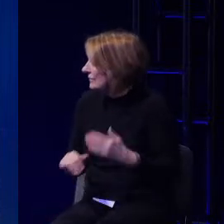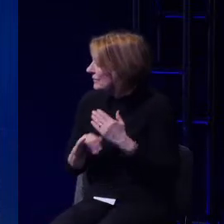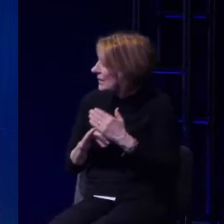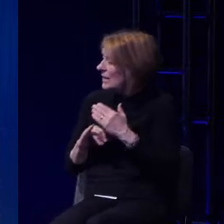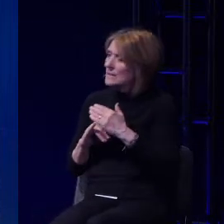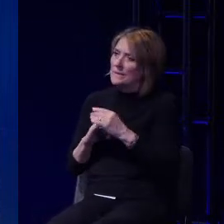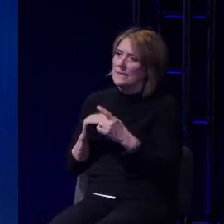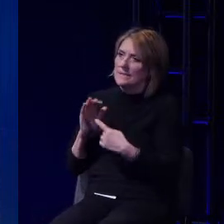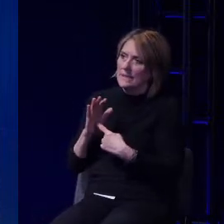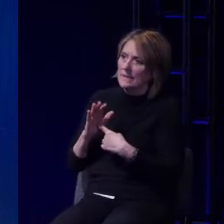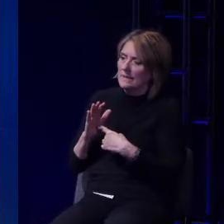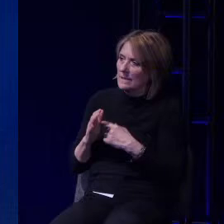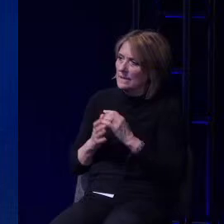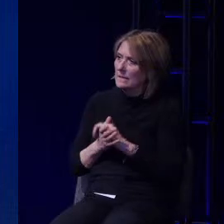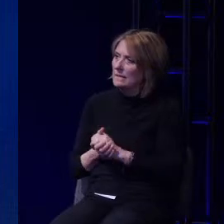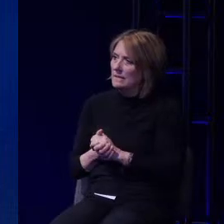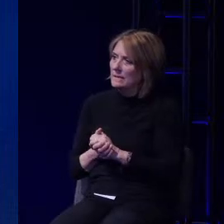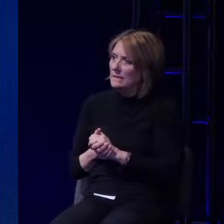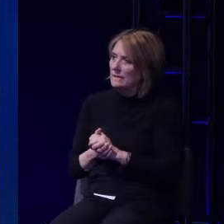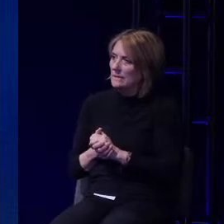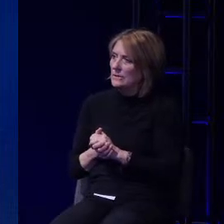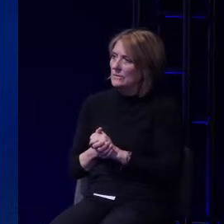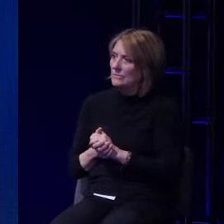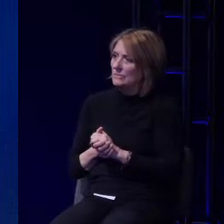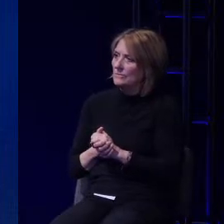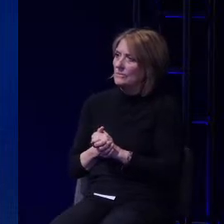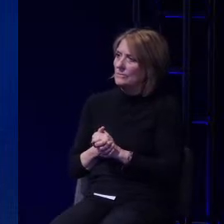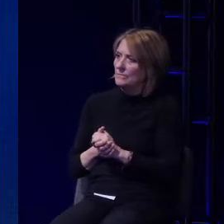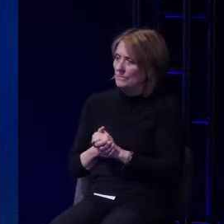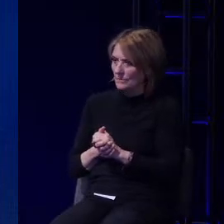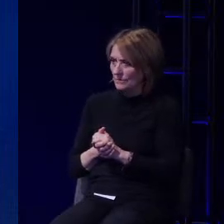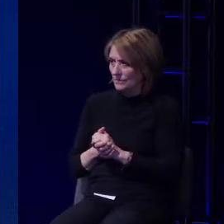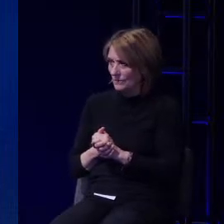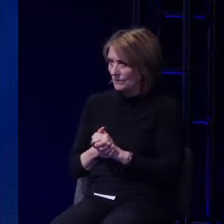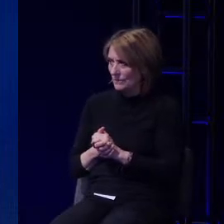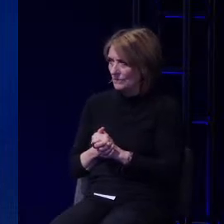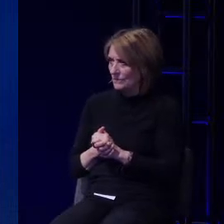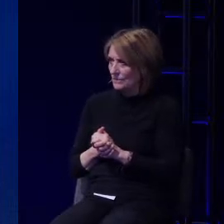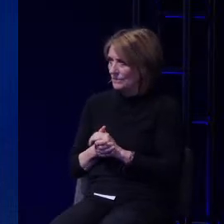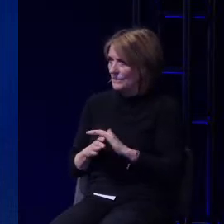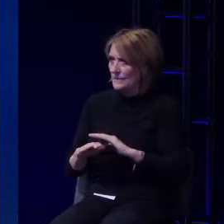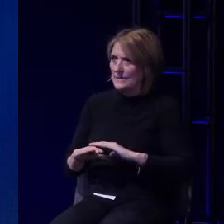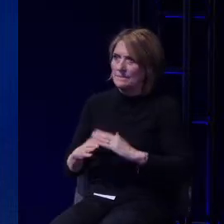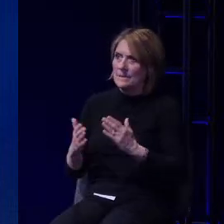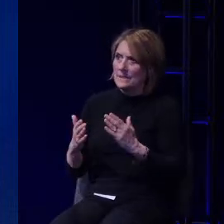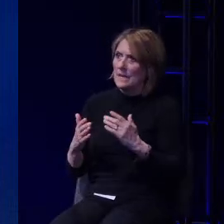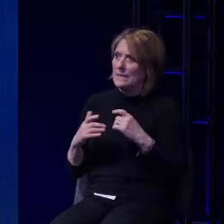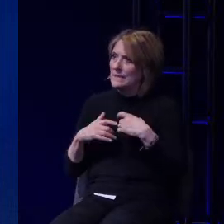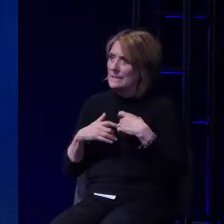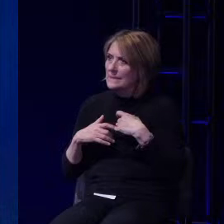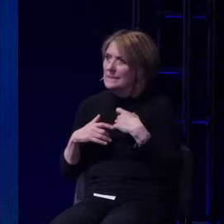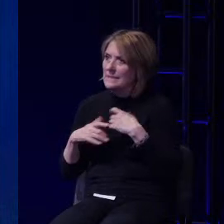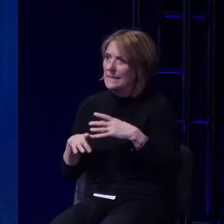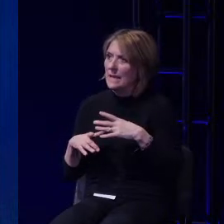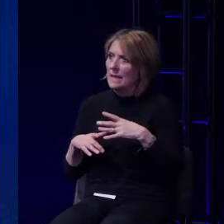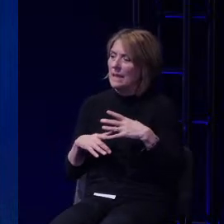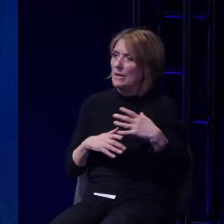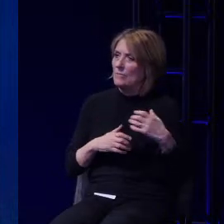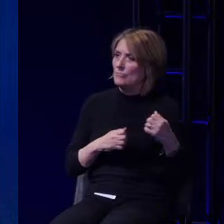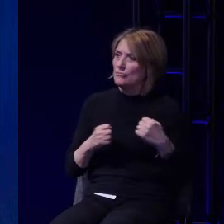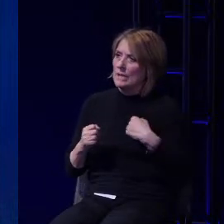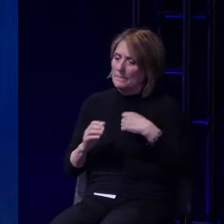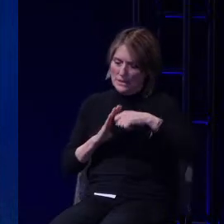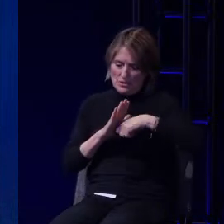fantastic experience. So I'd still take it no matter what the film. I just take my documentary background to it, and